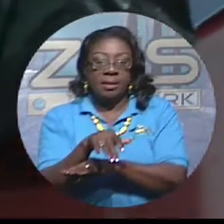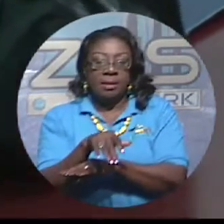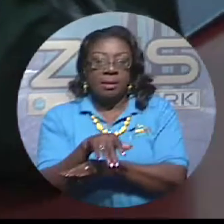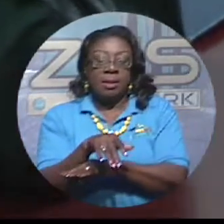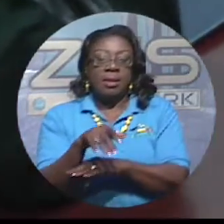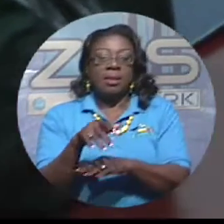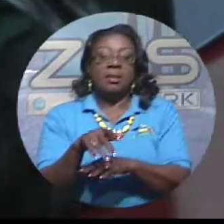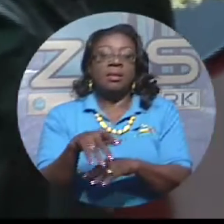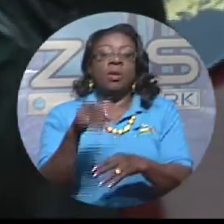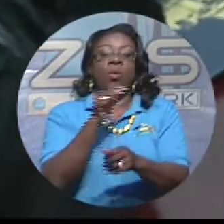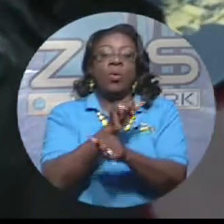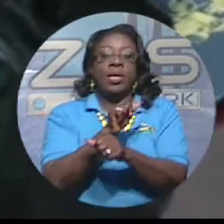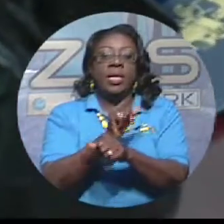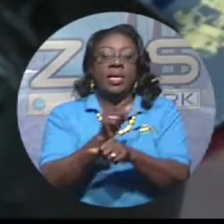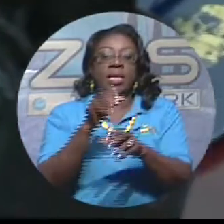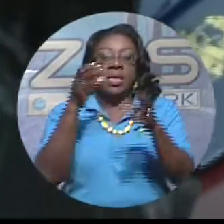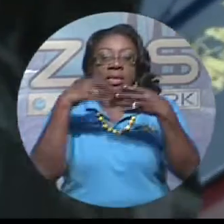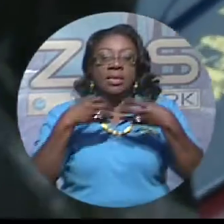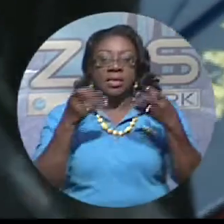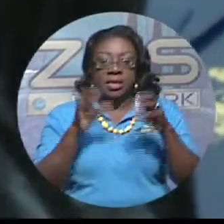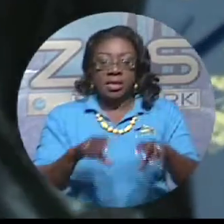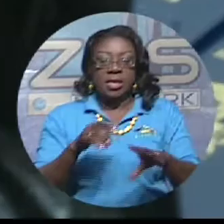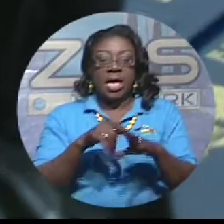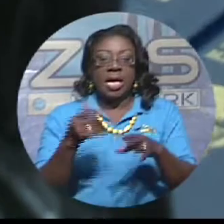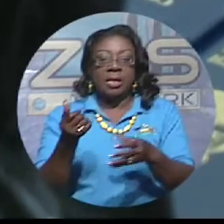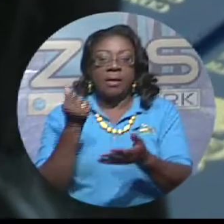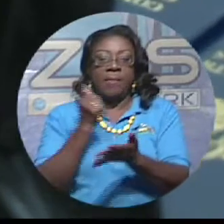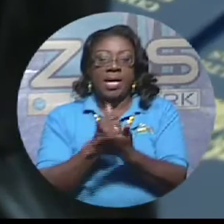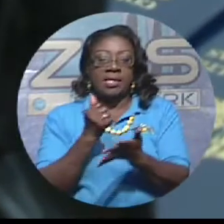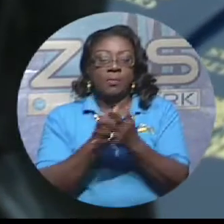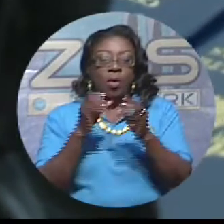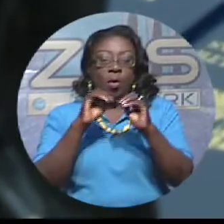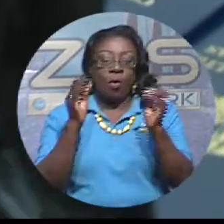the current working conditions at the passport office.